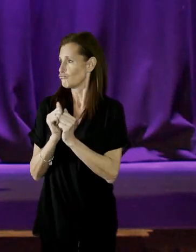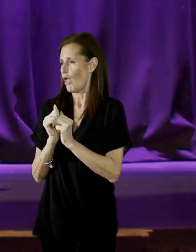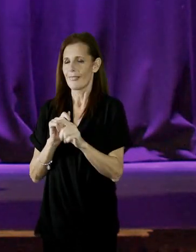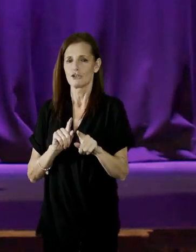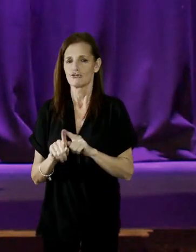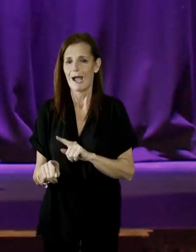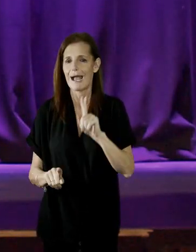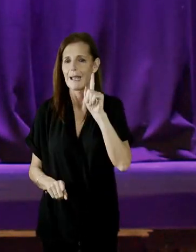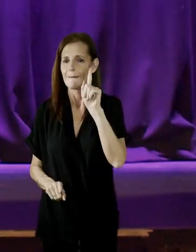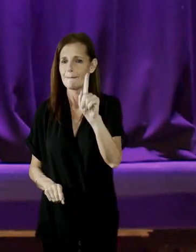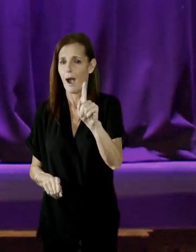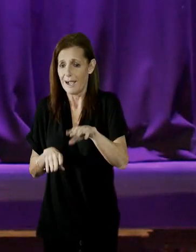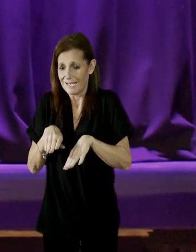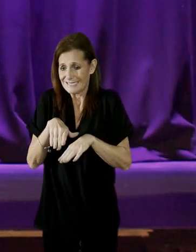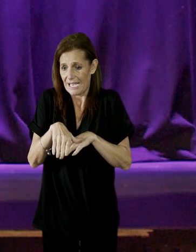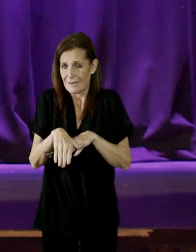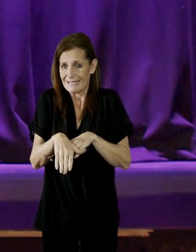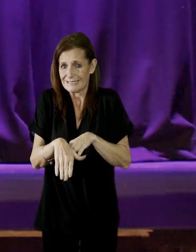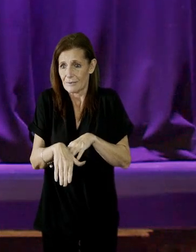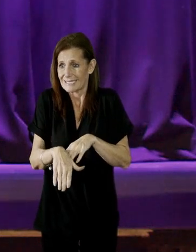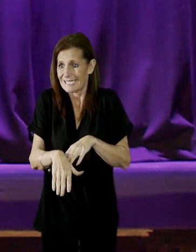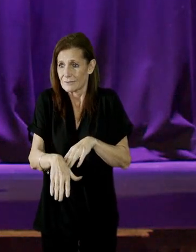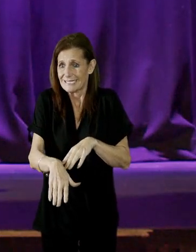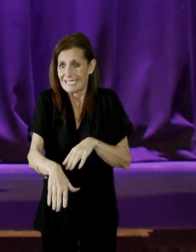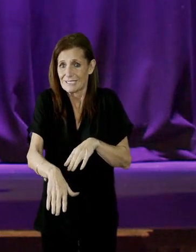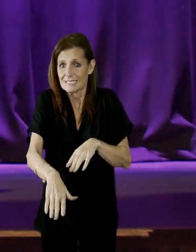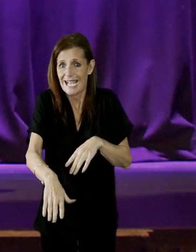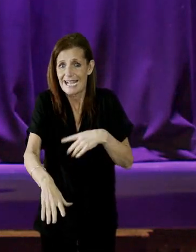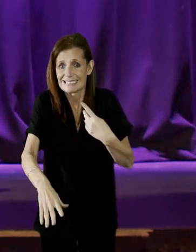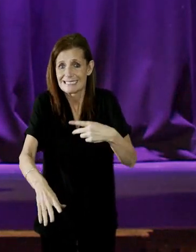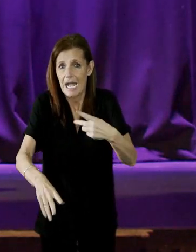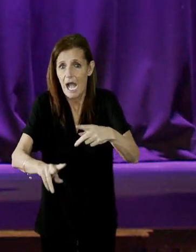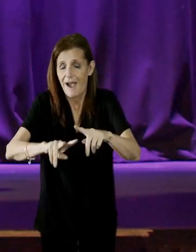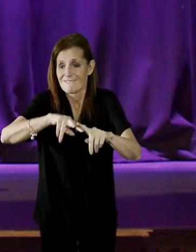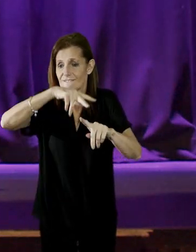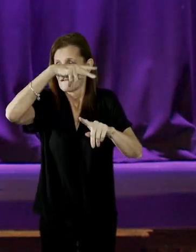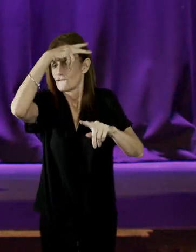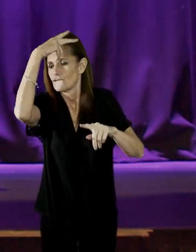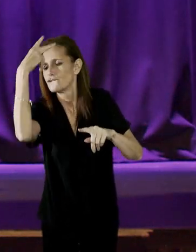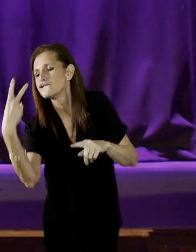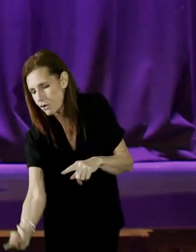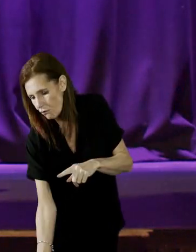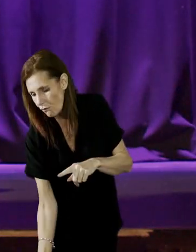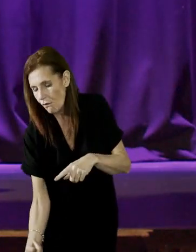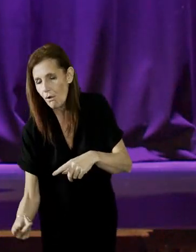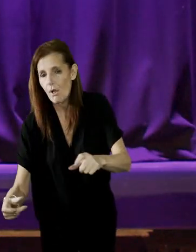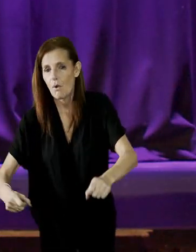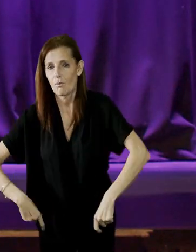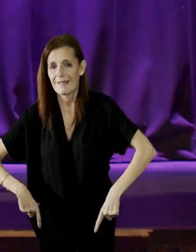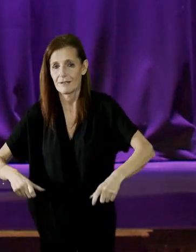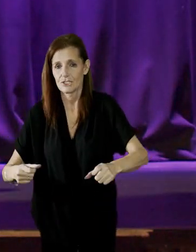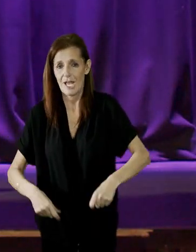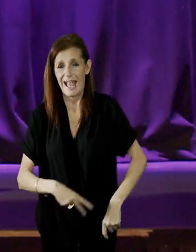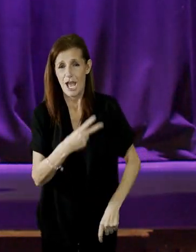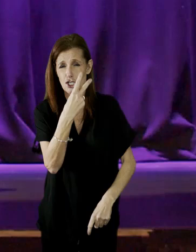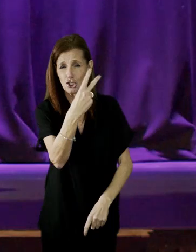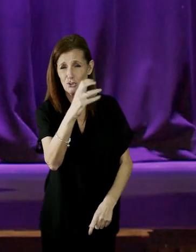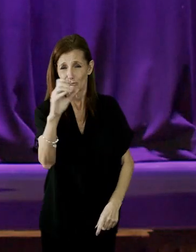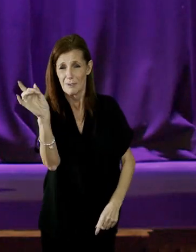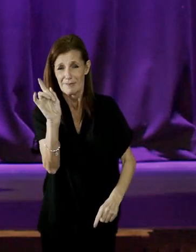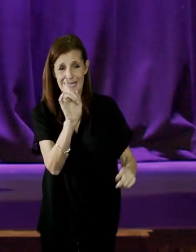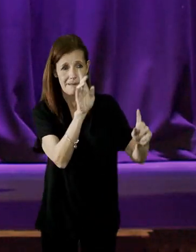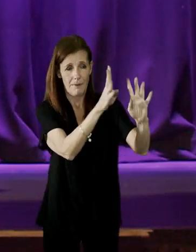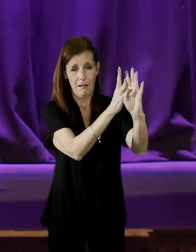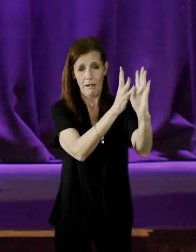downhill, and he loses control of my wheelchair, and he falls out of my wheelchair in front of 200 people queuing to get